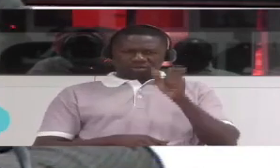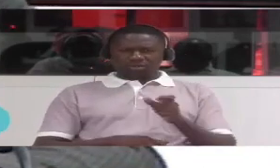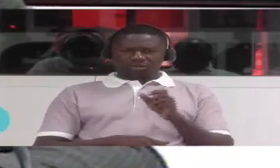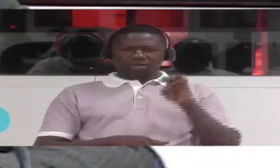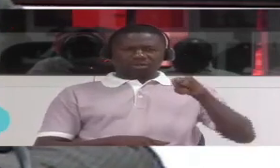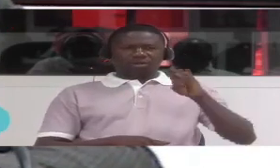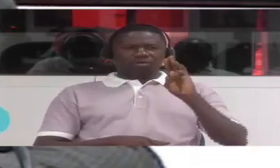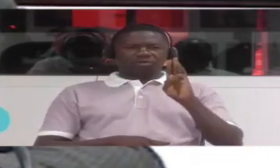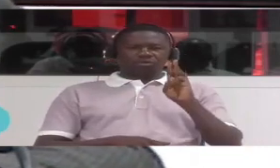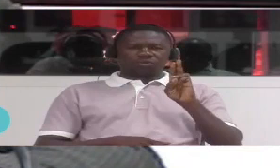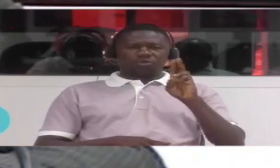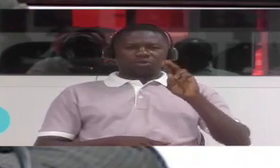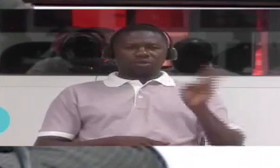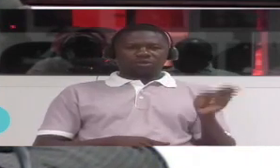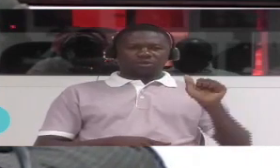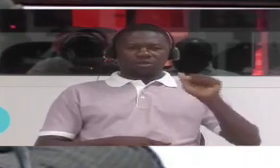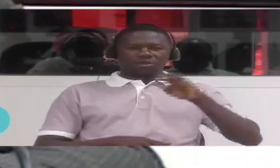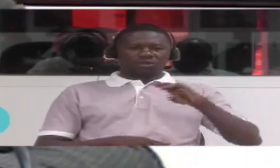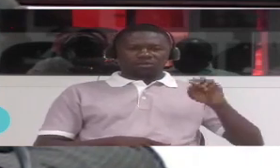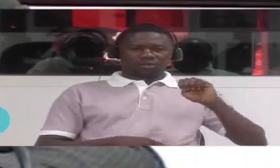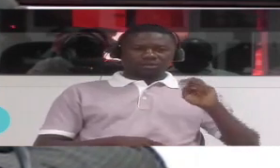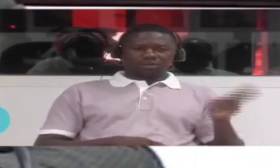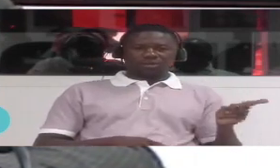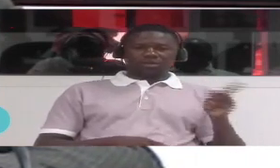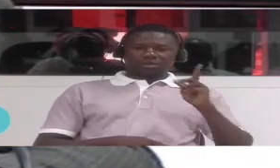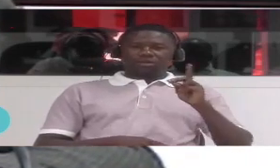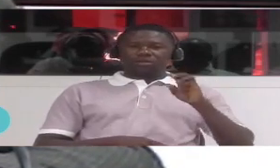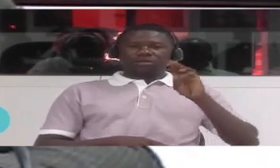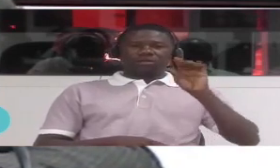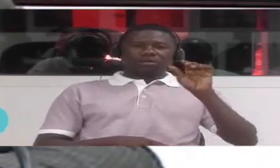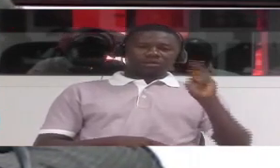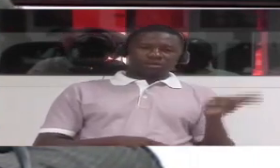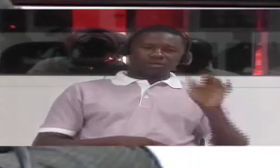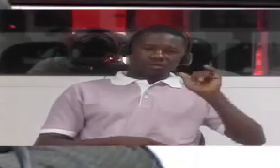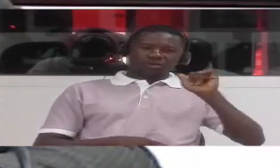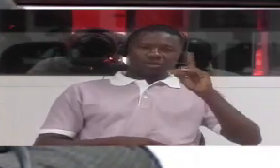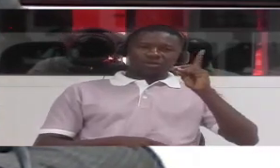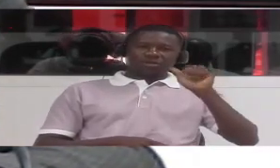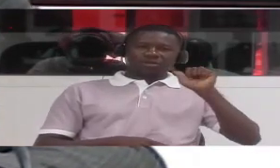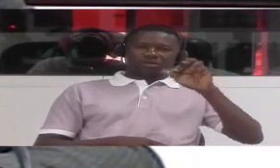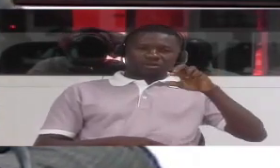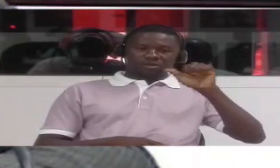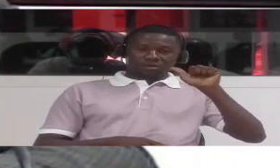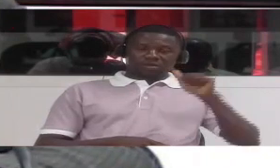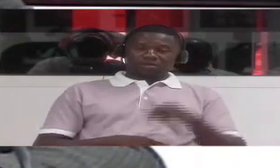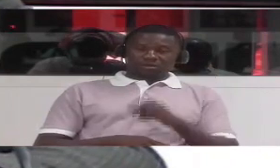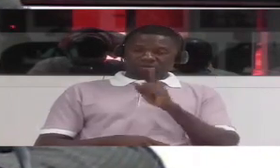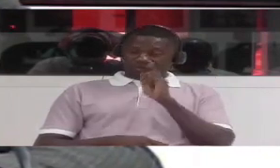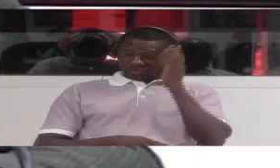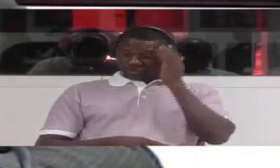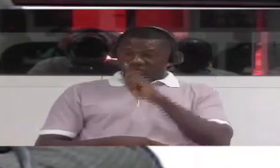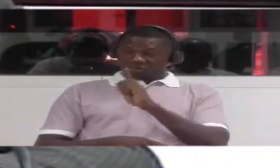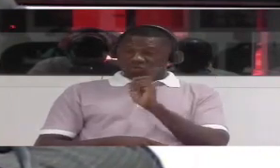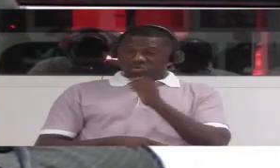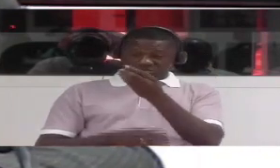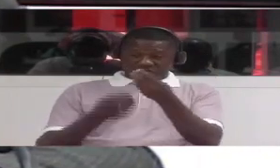back in the night, when he was leaving, he told me, Mr. Cham, do you know what brought you here? I said, no, I had no idea. Even though I was told, I had the